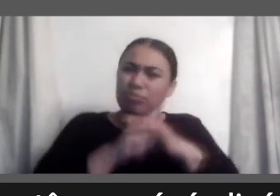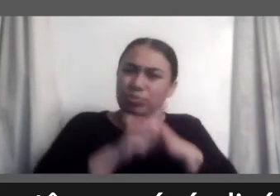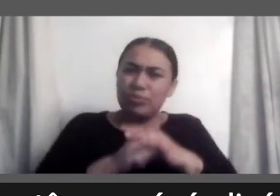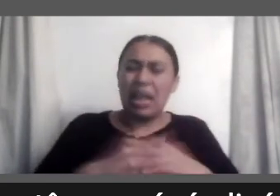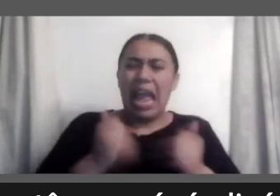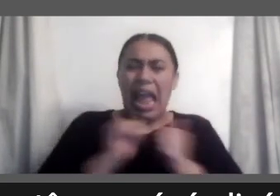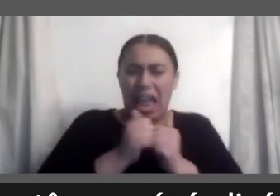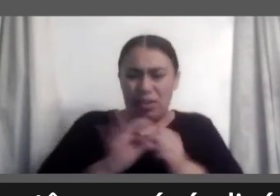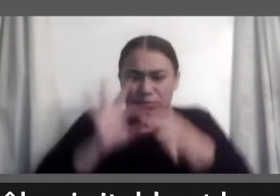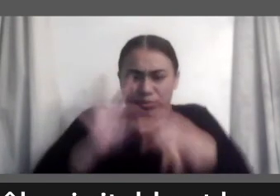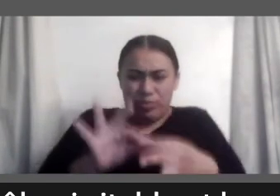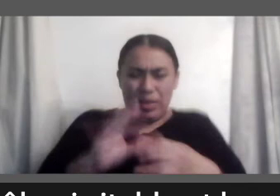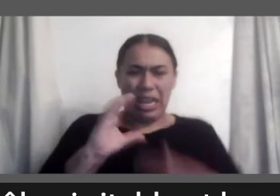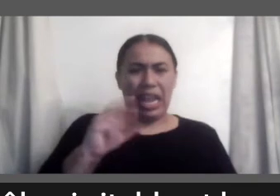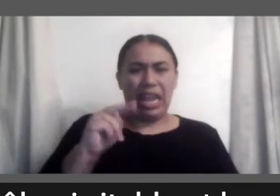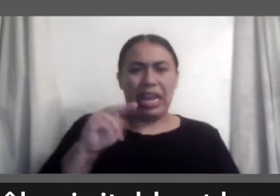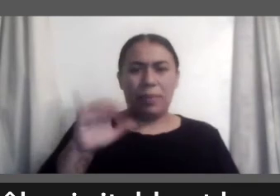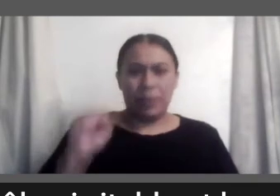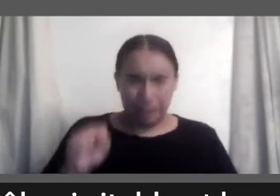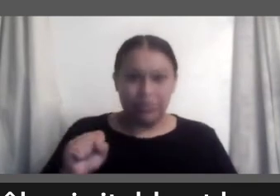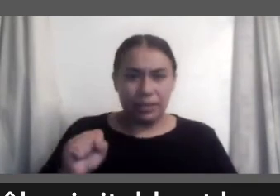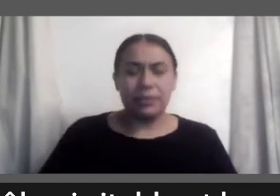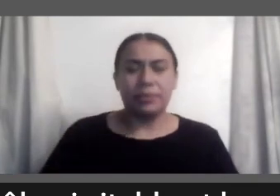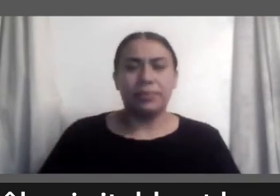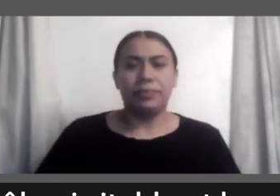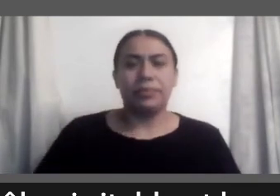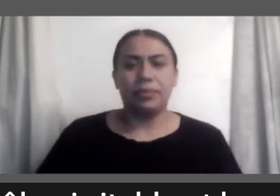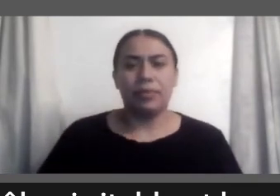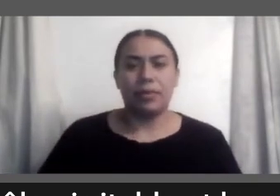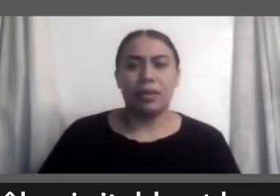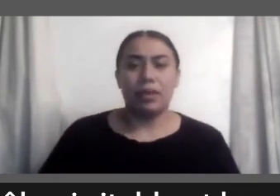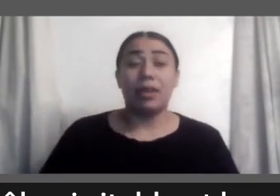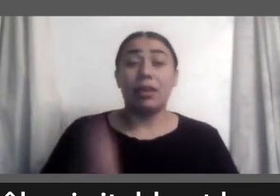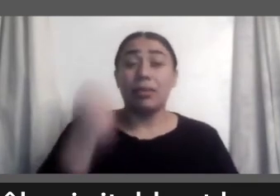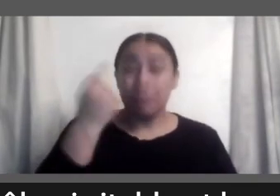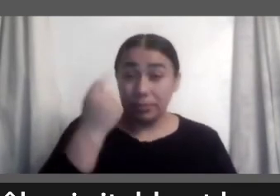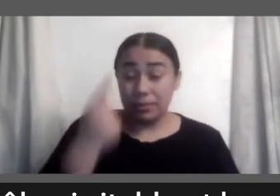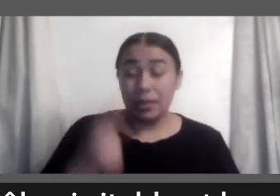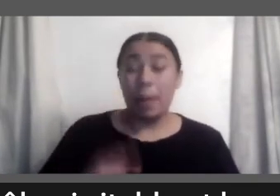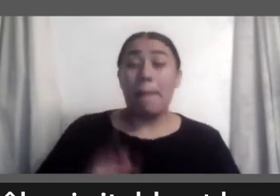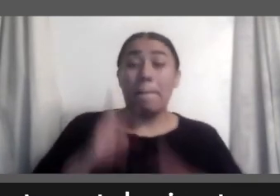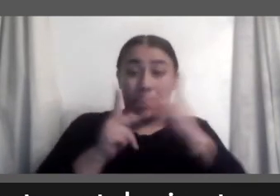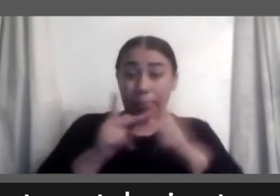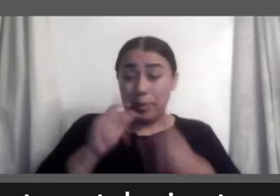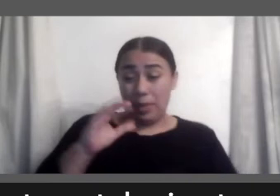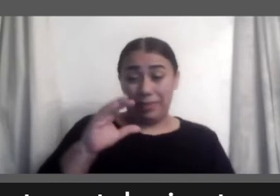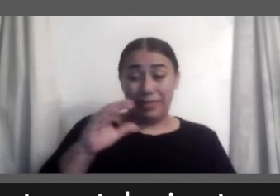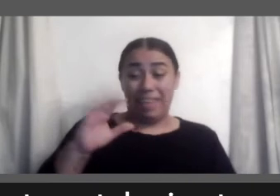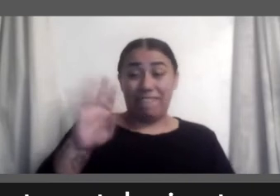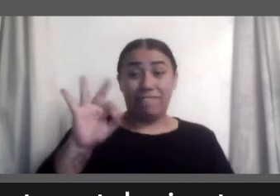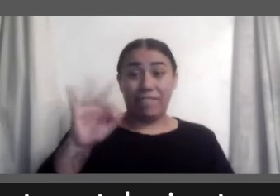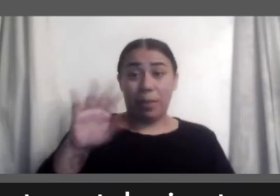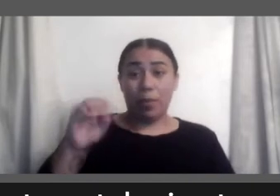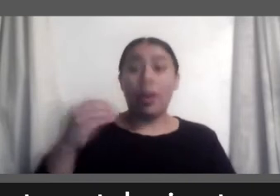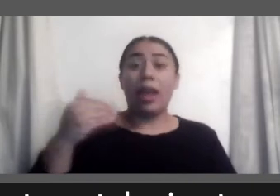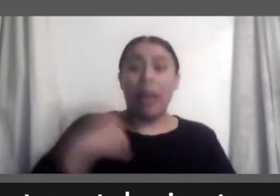in fibromyalgia and other conditions such as irritable bowel syndrome or general migraines. These conditions